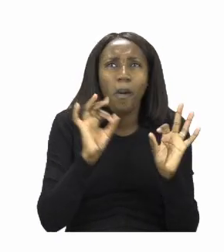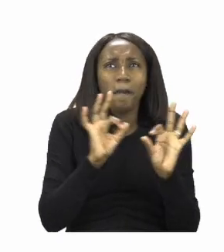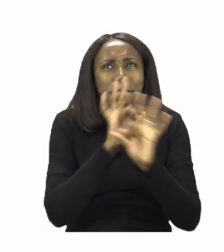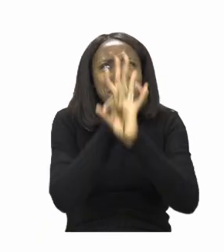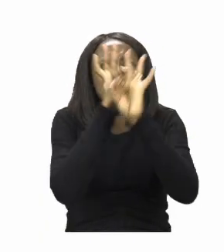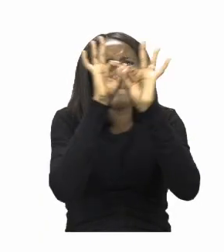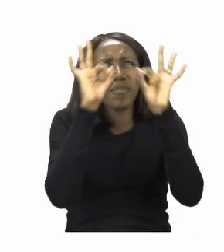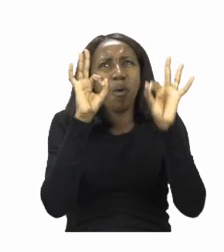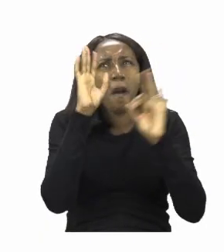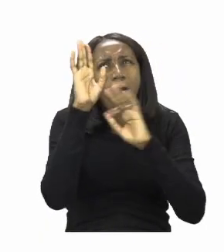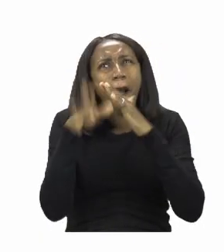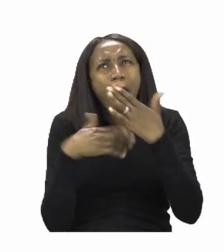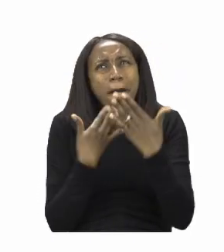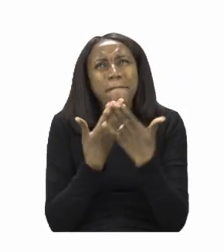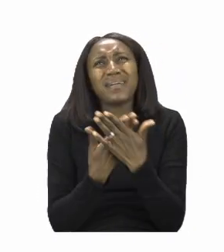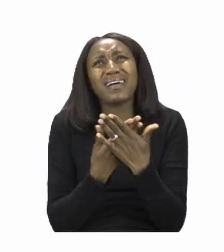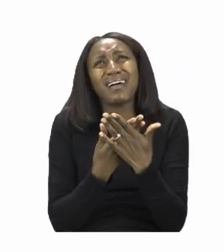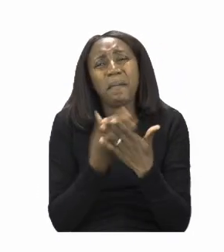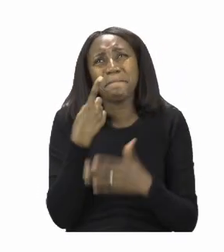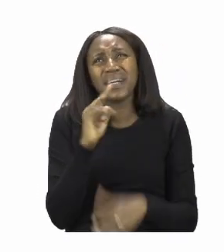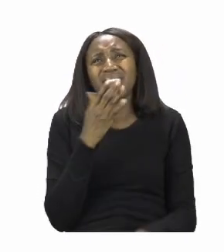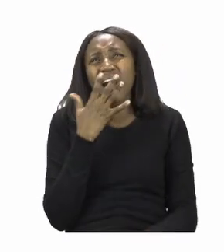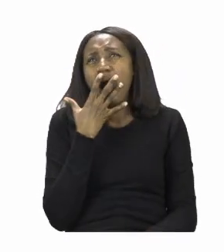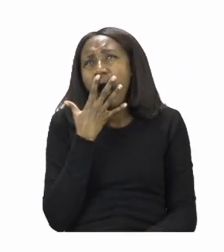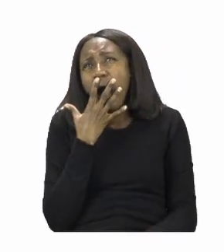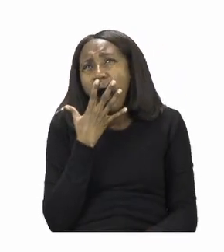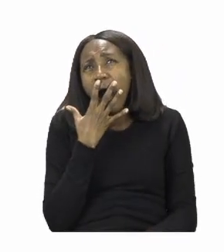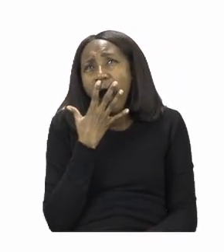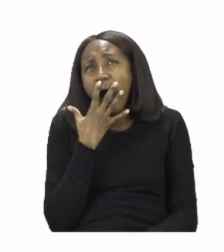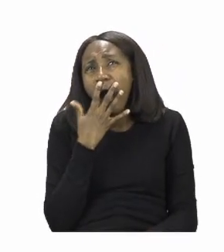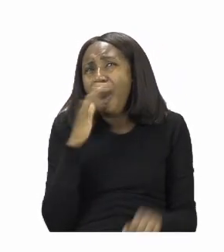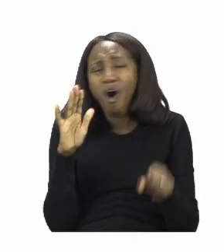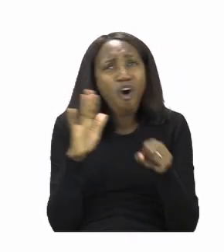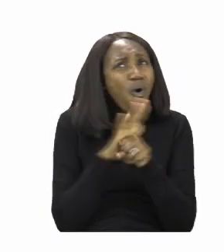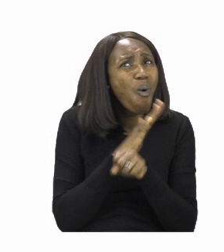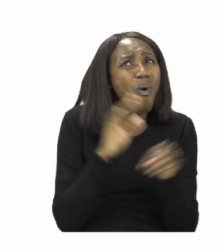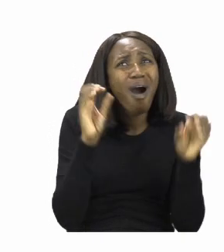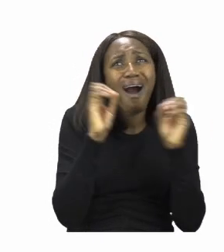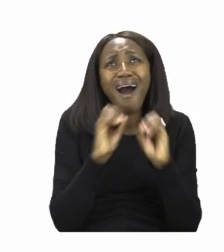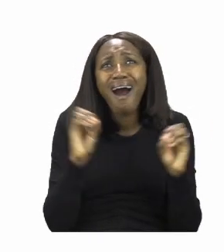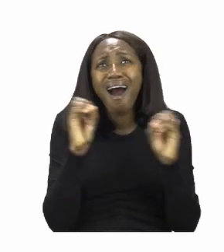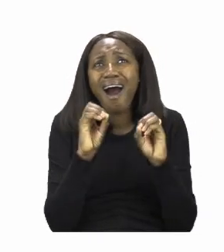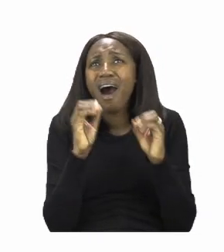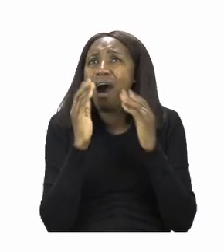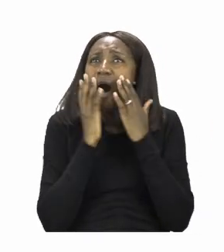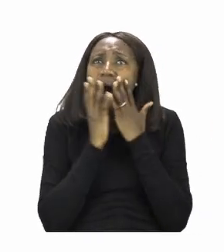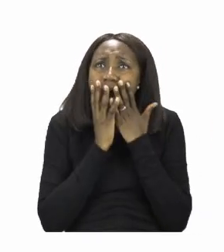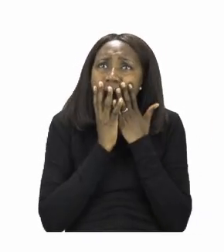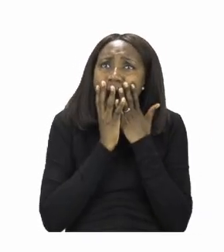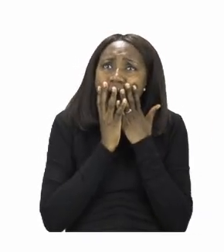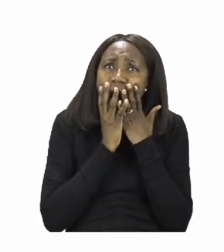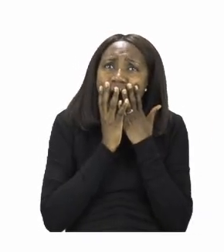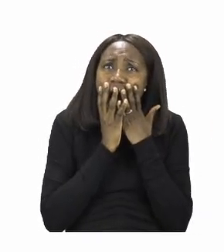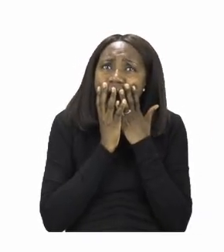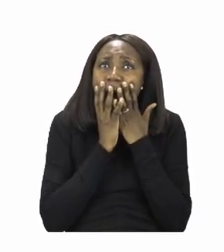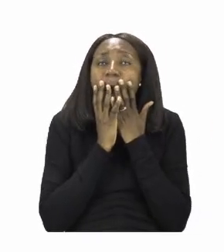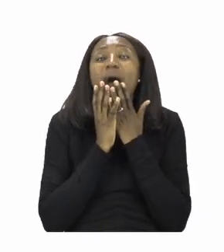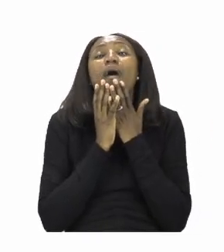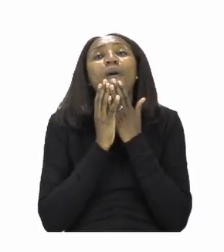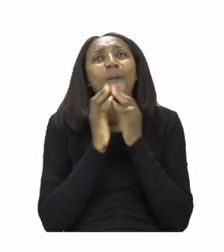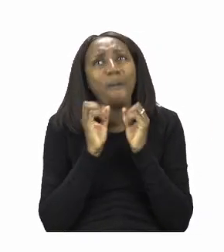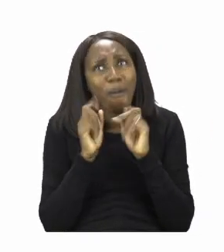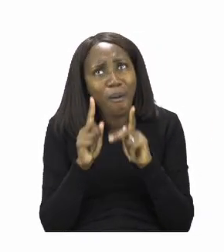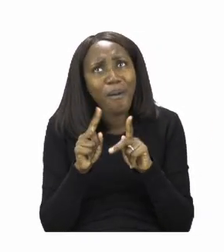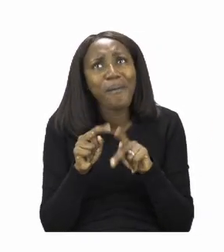but the lines are missing. All of them are missing. And it's going to be